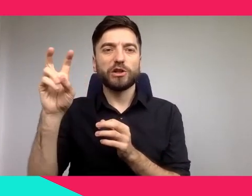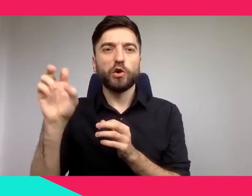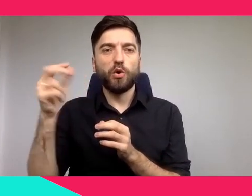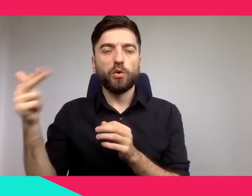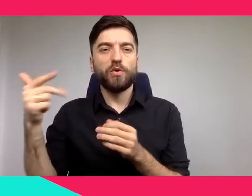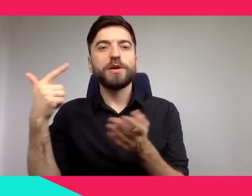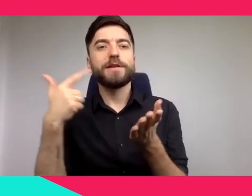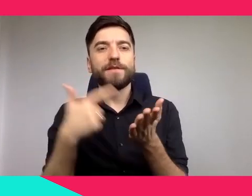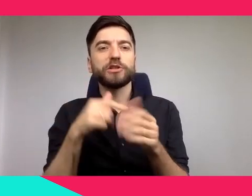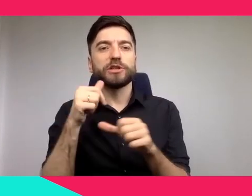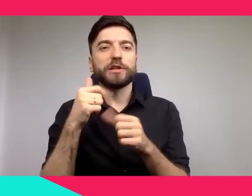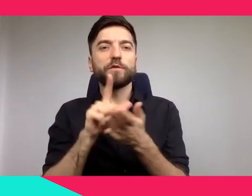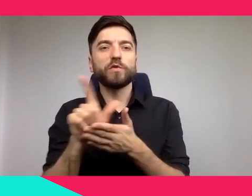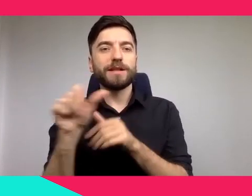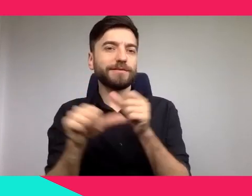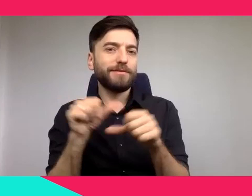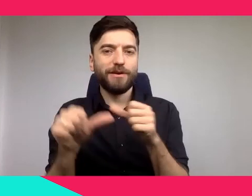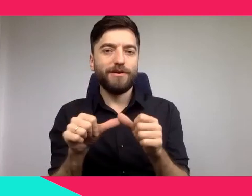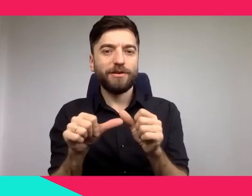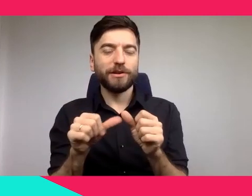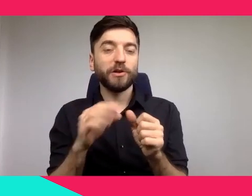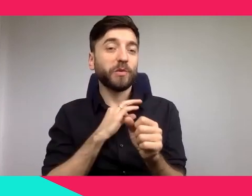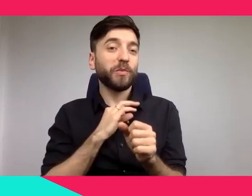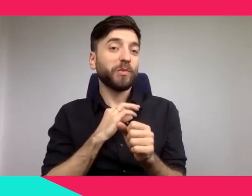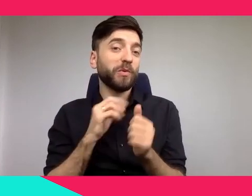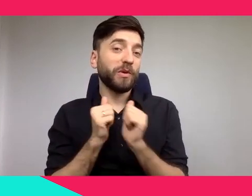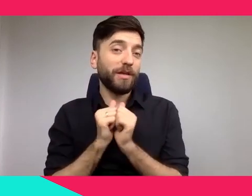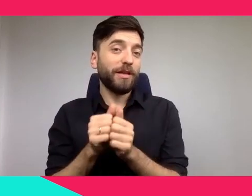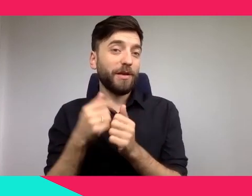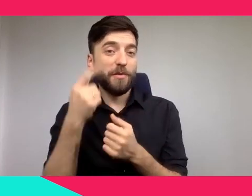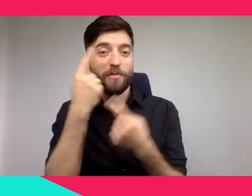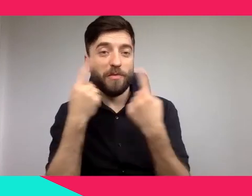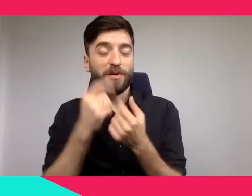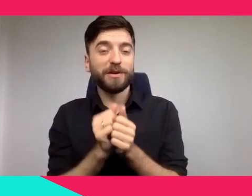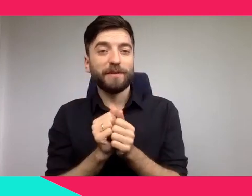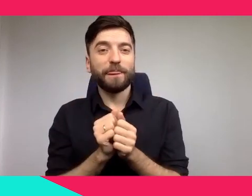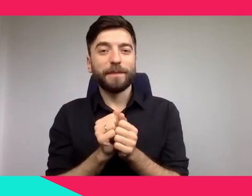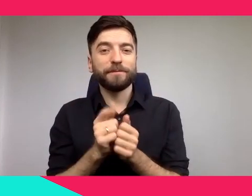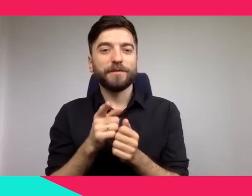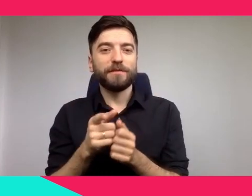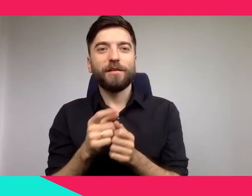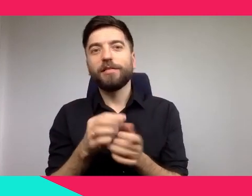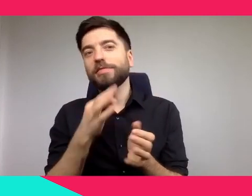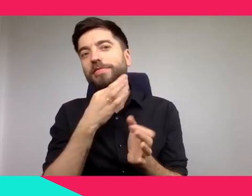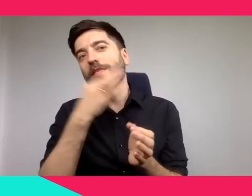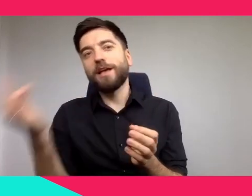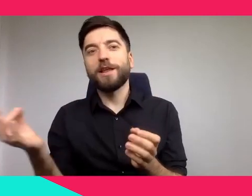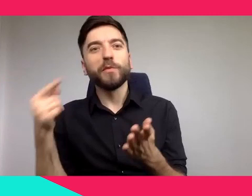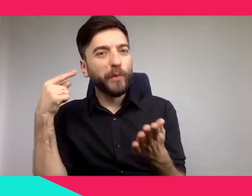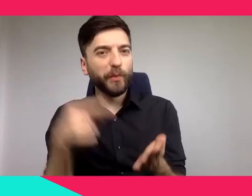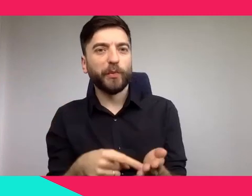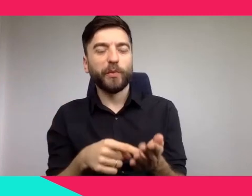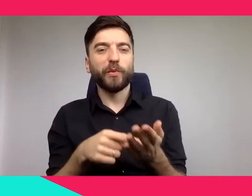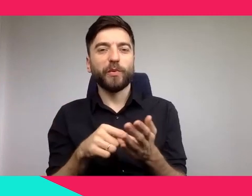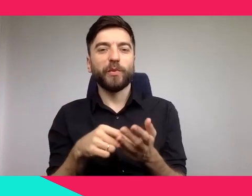was, in my opinion, also the most productive hackathon I ever visited. unfortunately. But